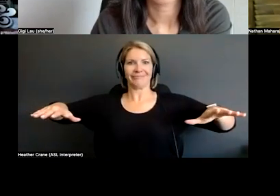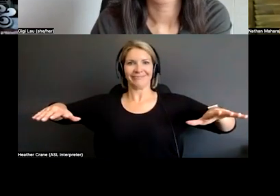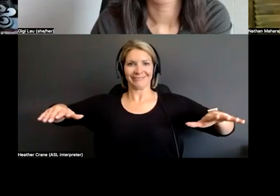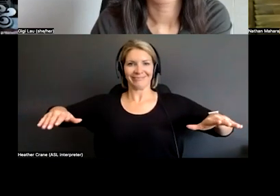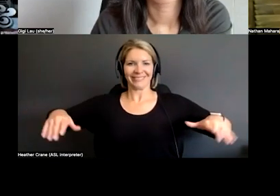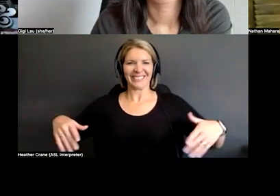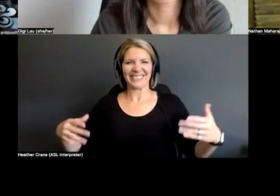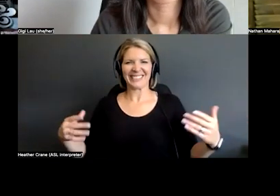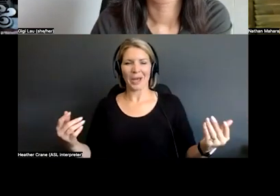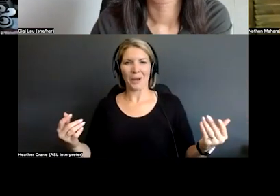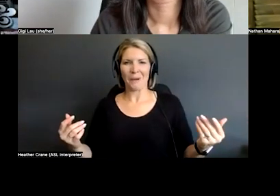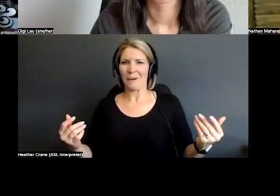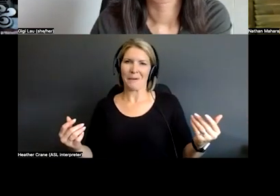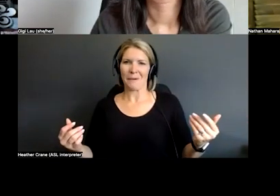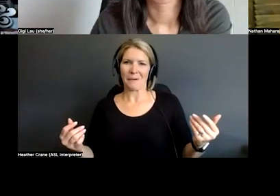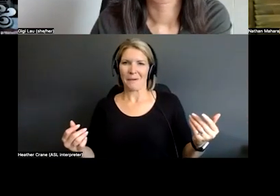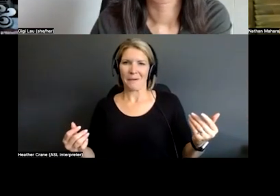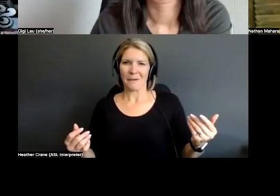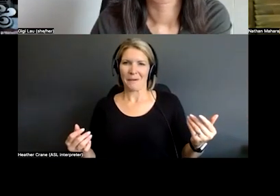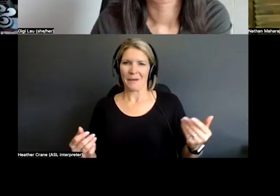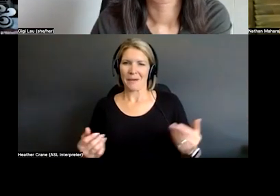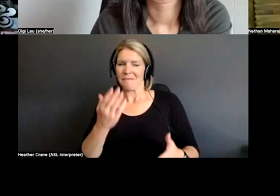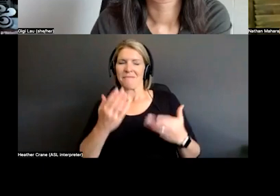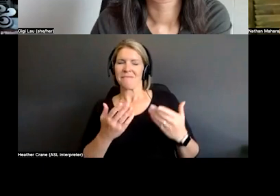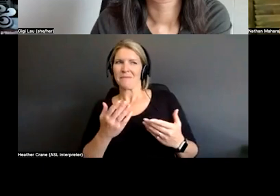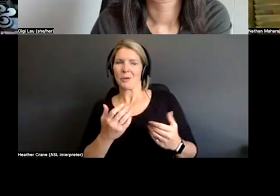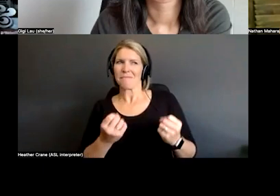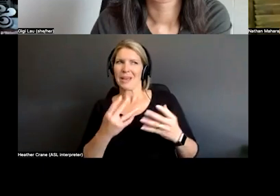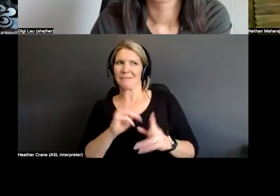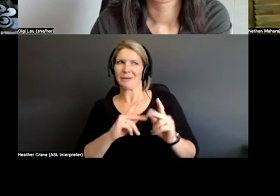emotion from a reader except for irritation over Allen keys or something. So